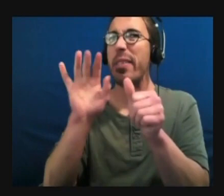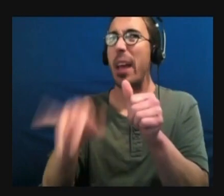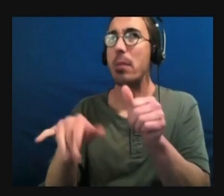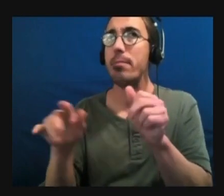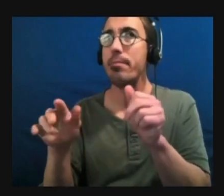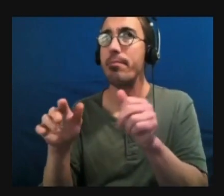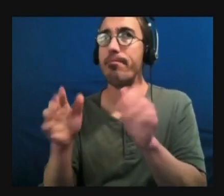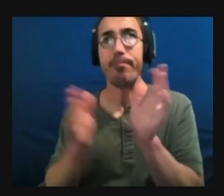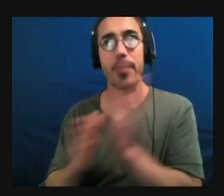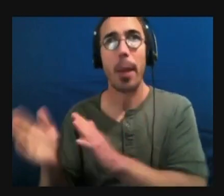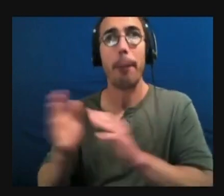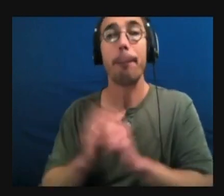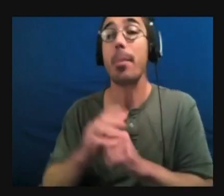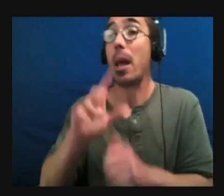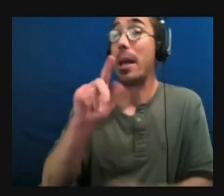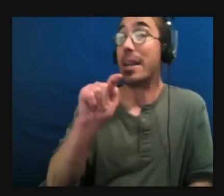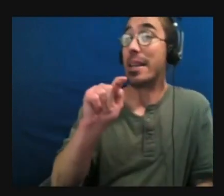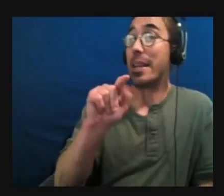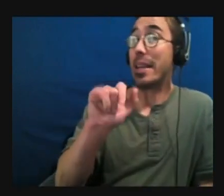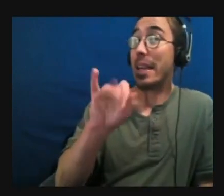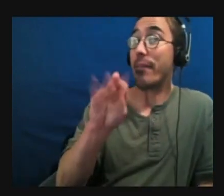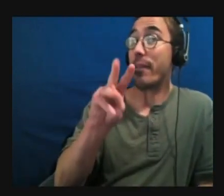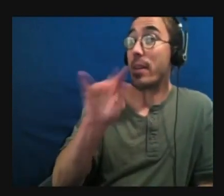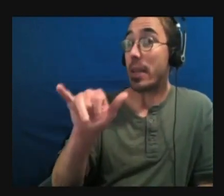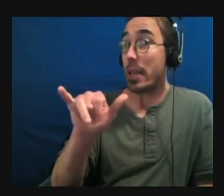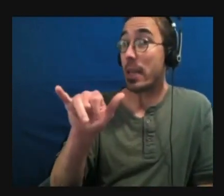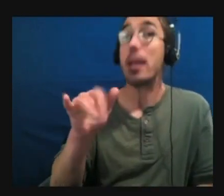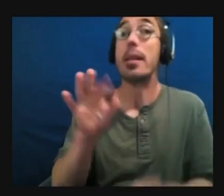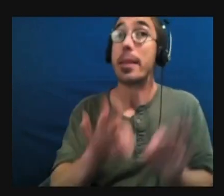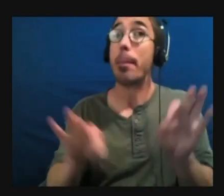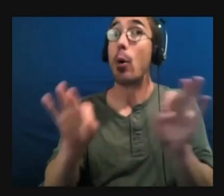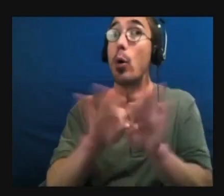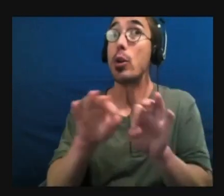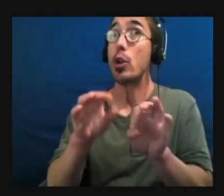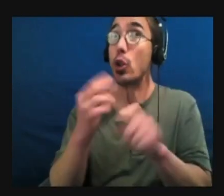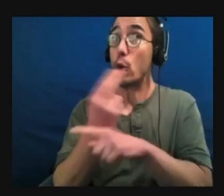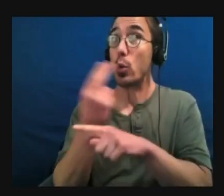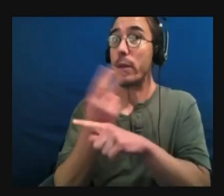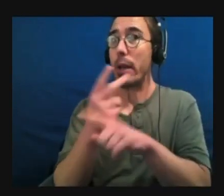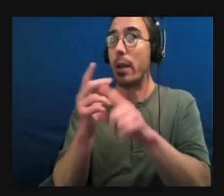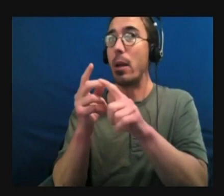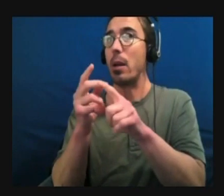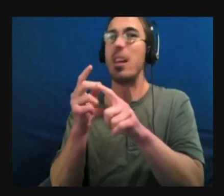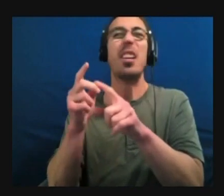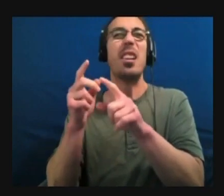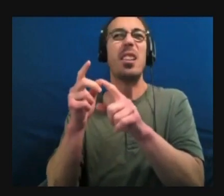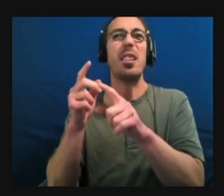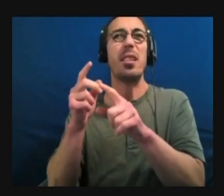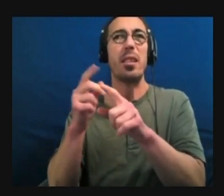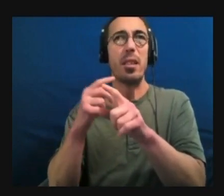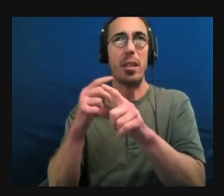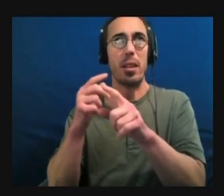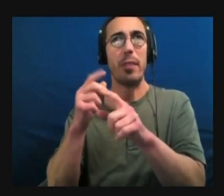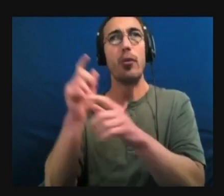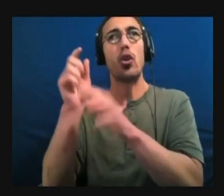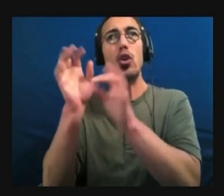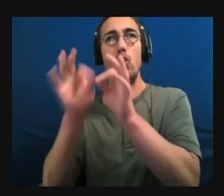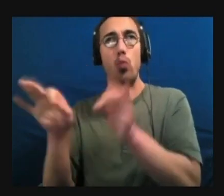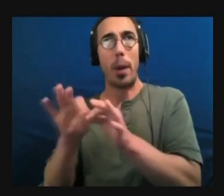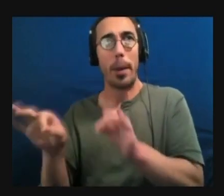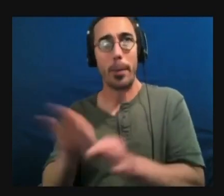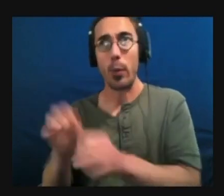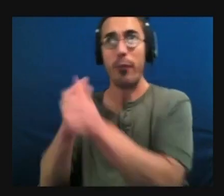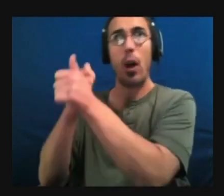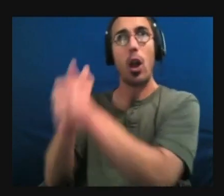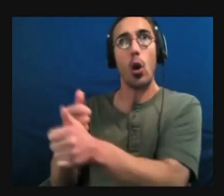Tiffany also said that scripts are very helpful for Tiffany when it comes to dating life, and